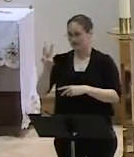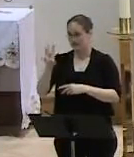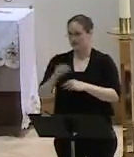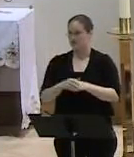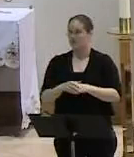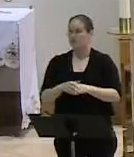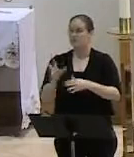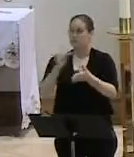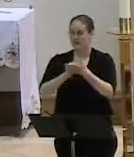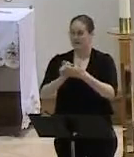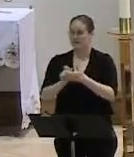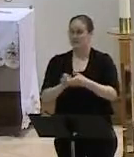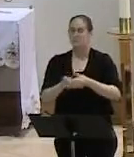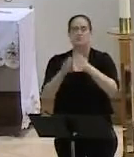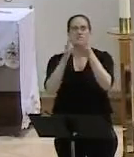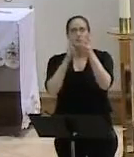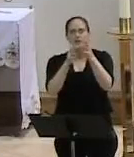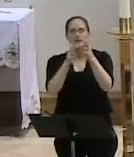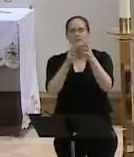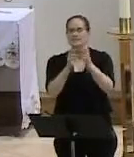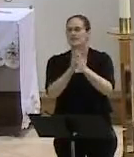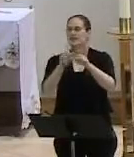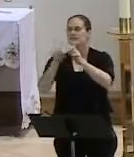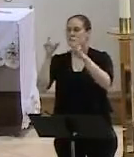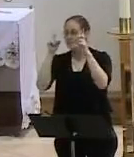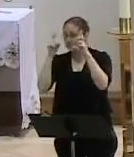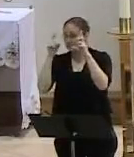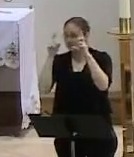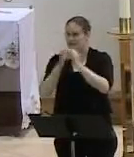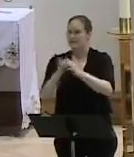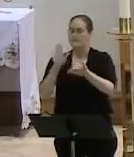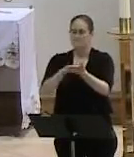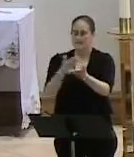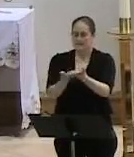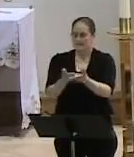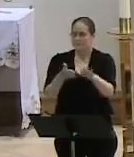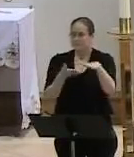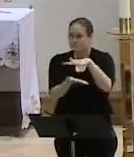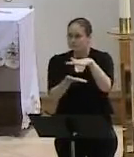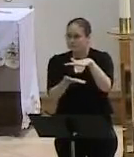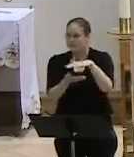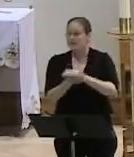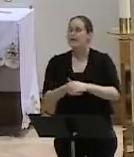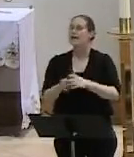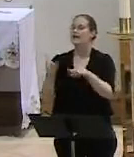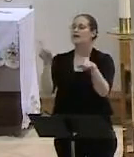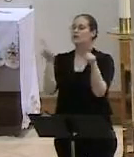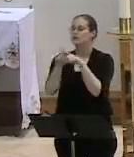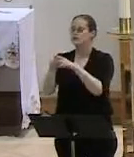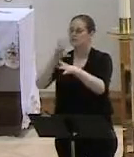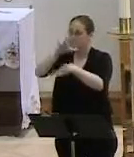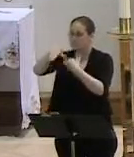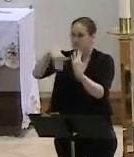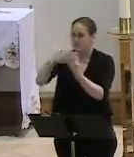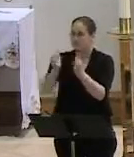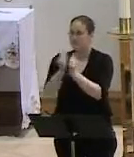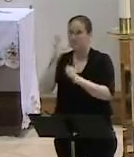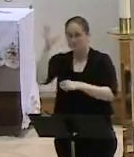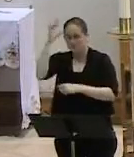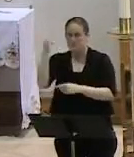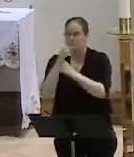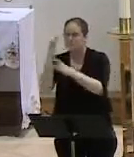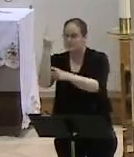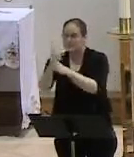Hobbies include hunting, target shooting, photography, baking, and spending time with her parents, her